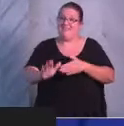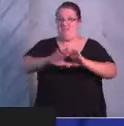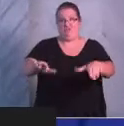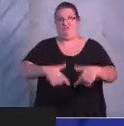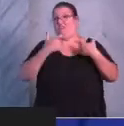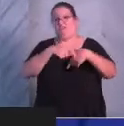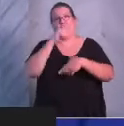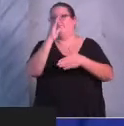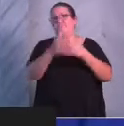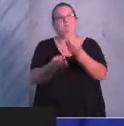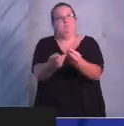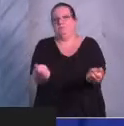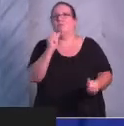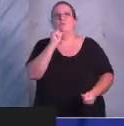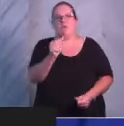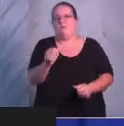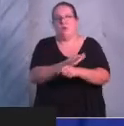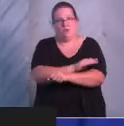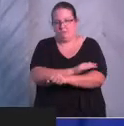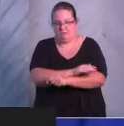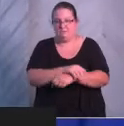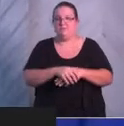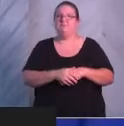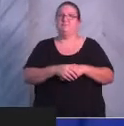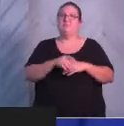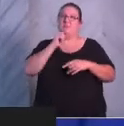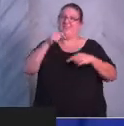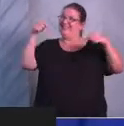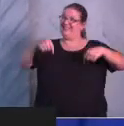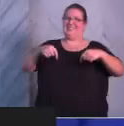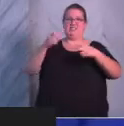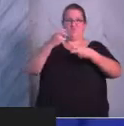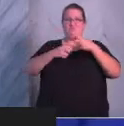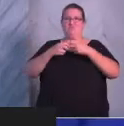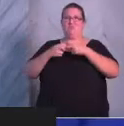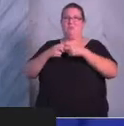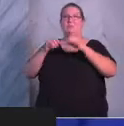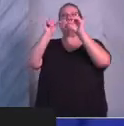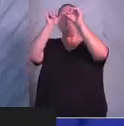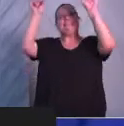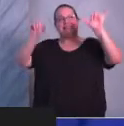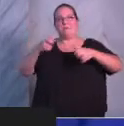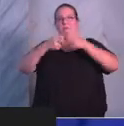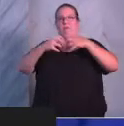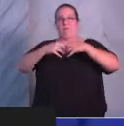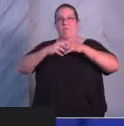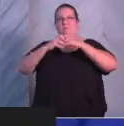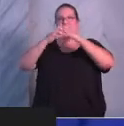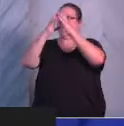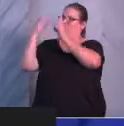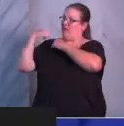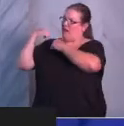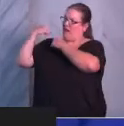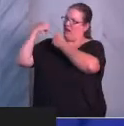of the situation is that this is an issue, a problem that has developed, a systemic problem that has developed over